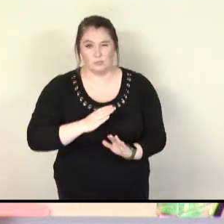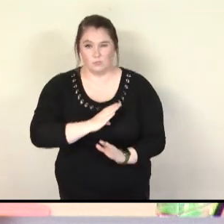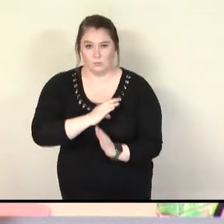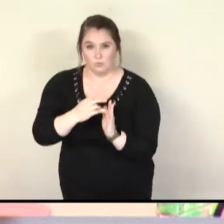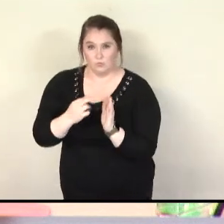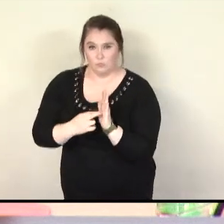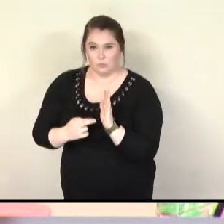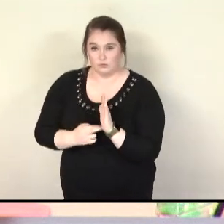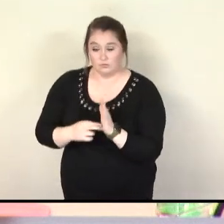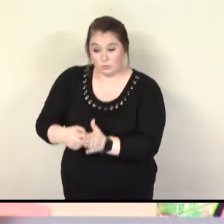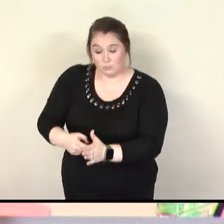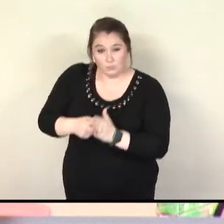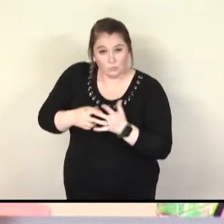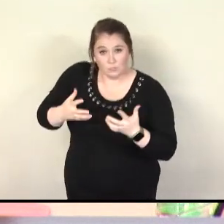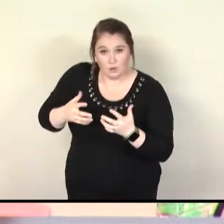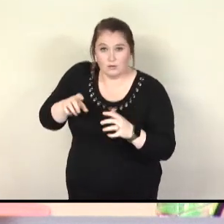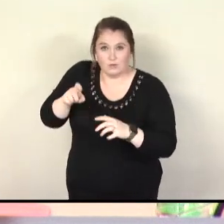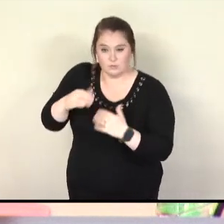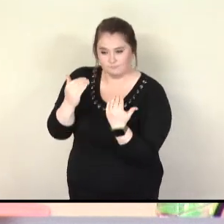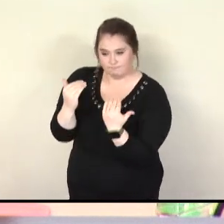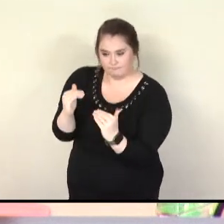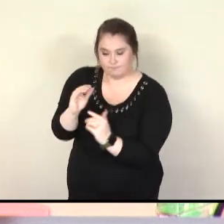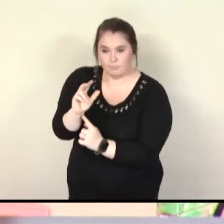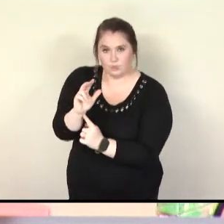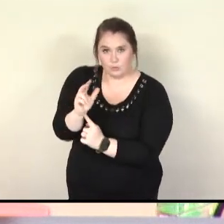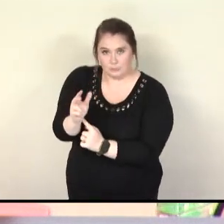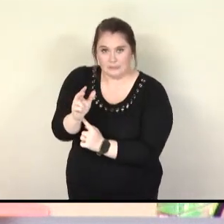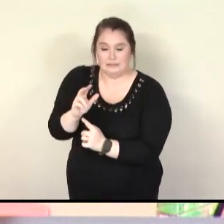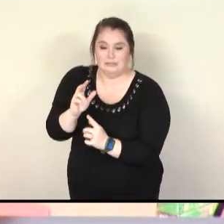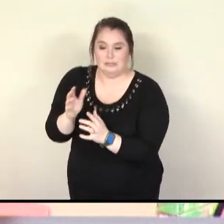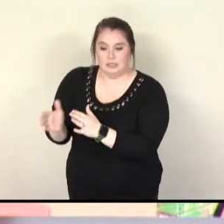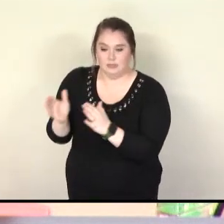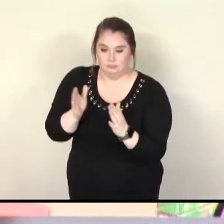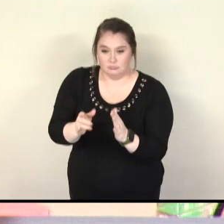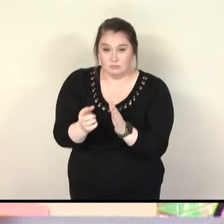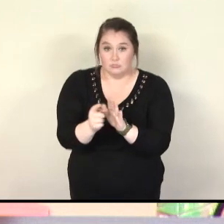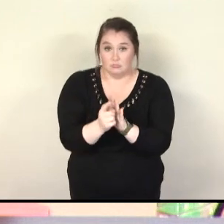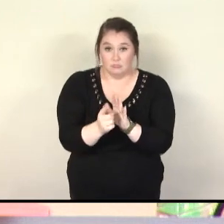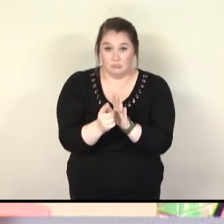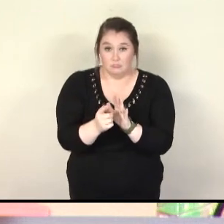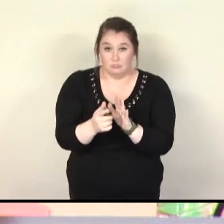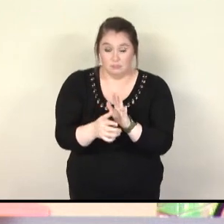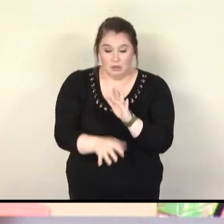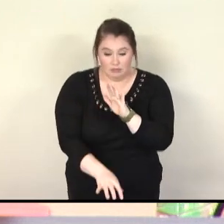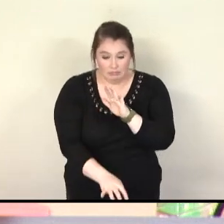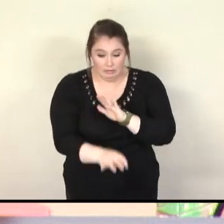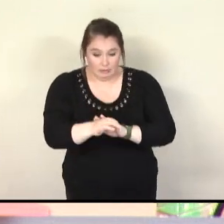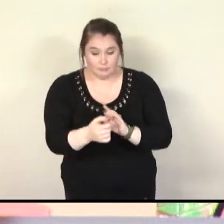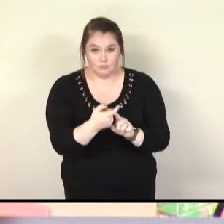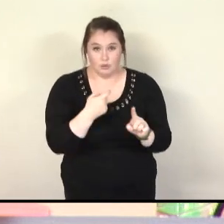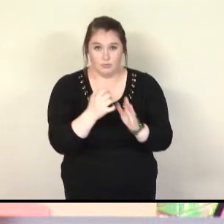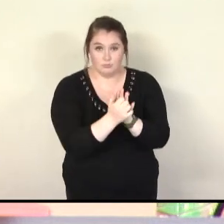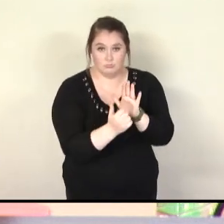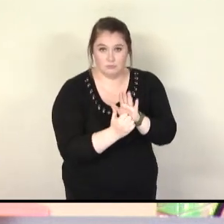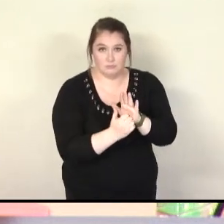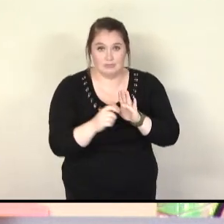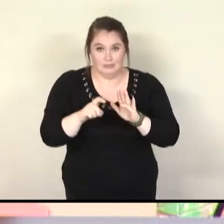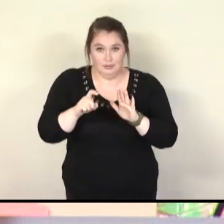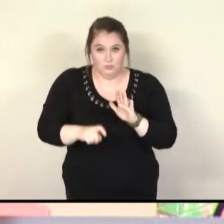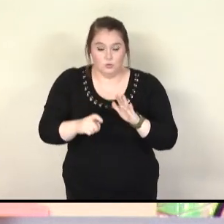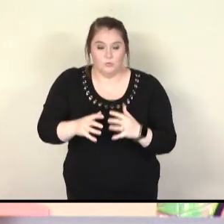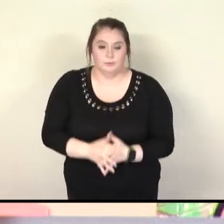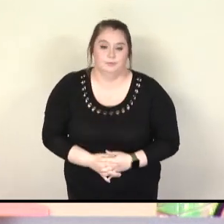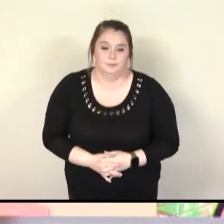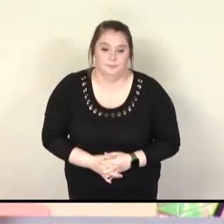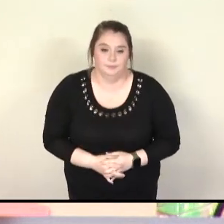rules require that each speaker's comments pertain to an open meeting agenda item. Unless adjusted by the presiding officer, comments by each speaker will be no longer than